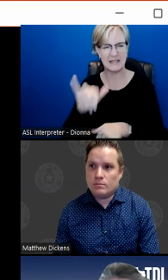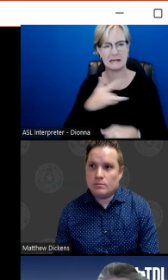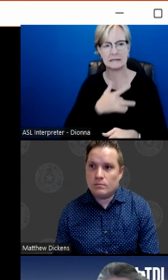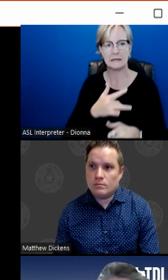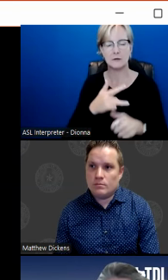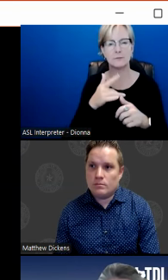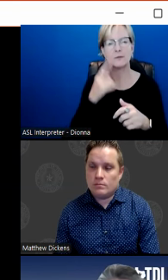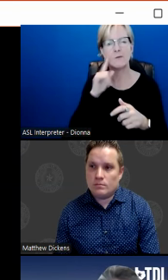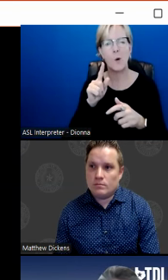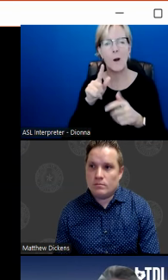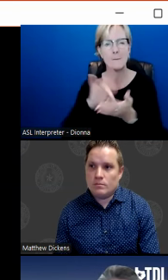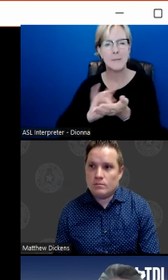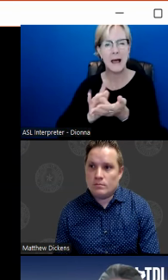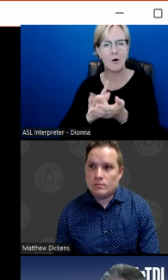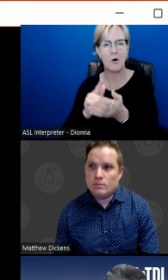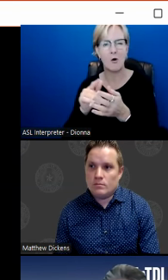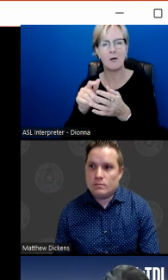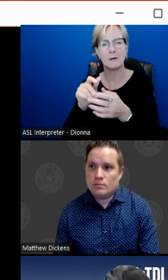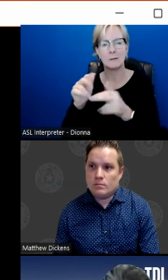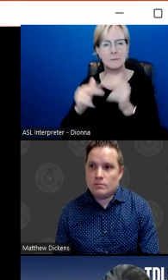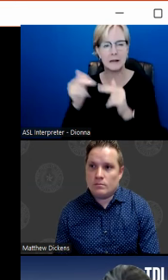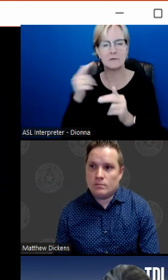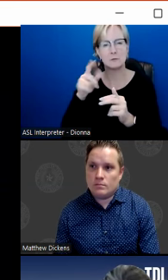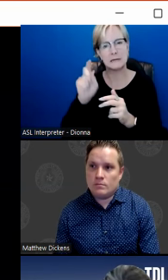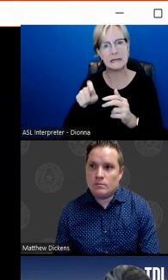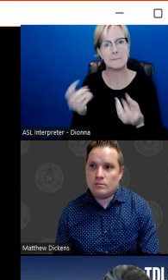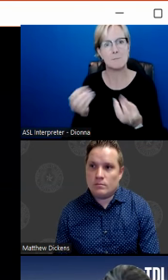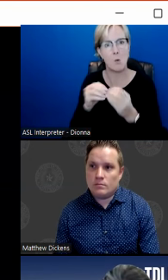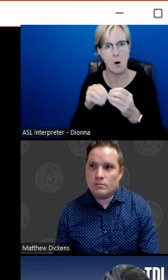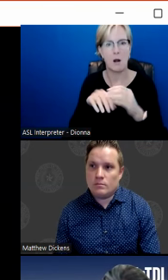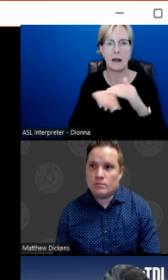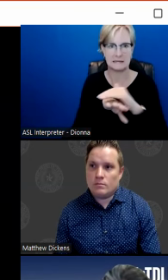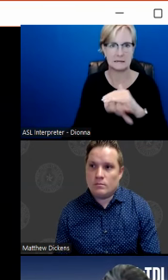accommodate for medical facilities that have a greater need for accessible parking.